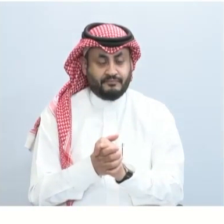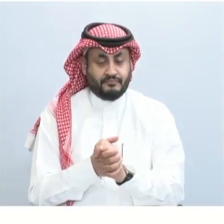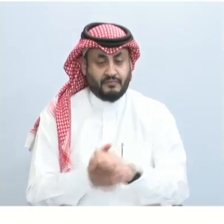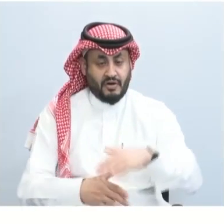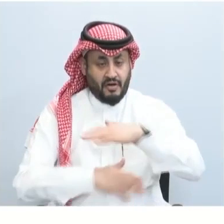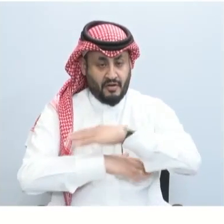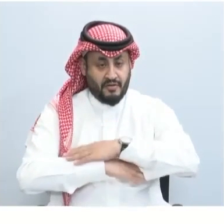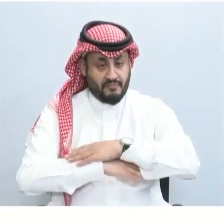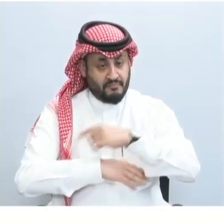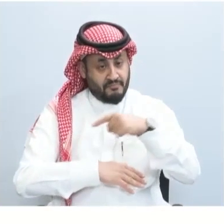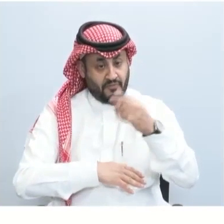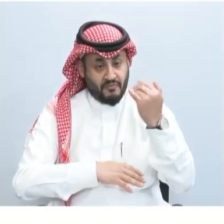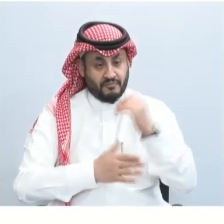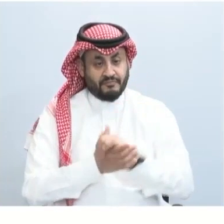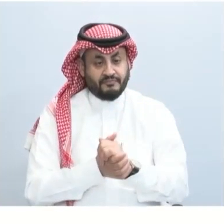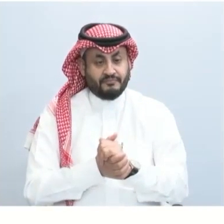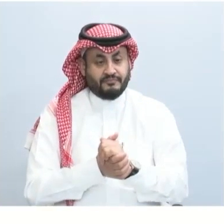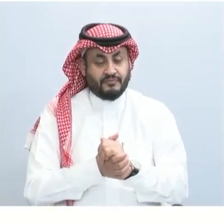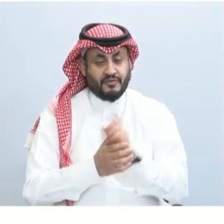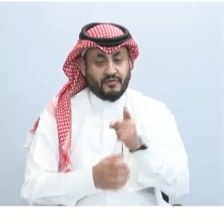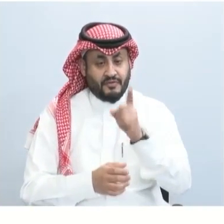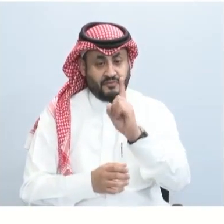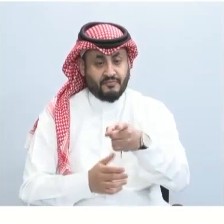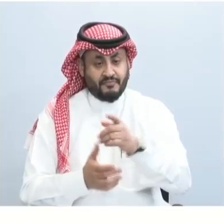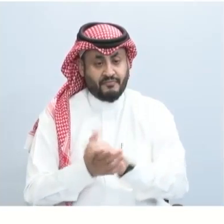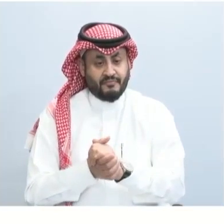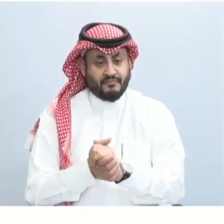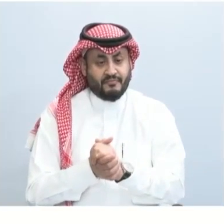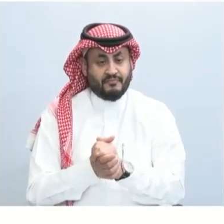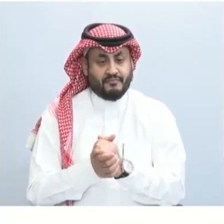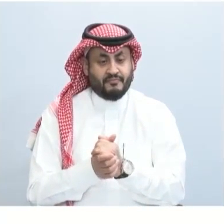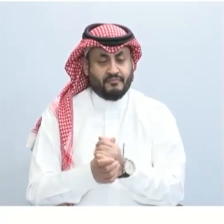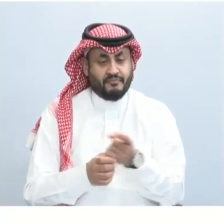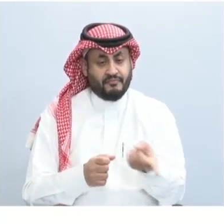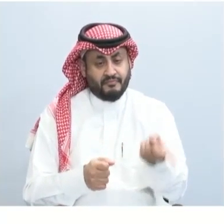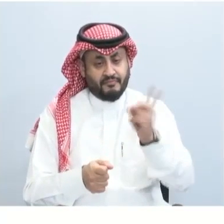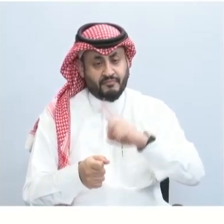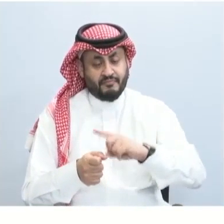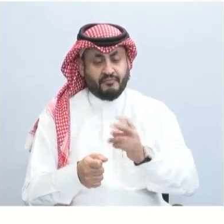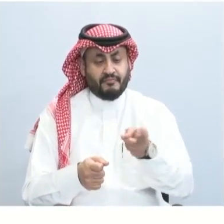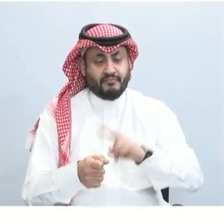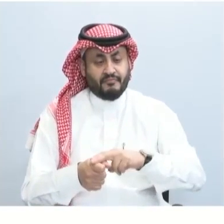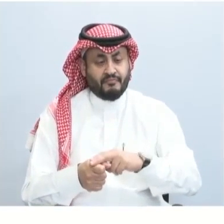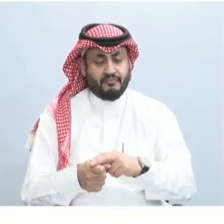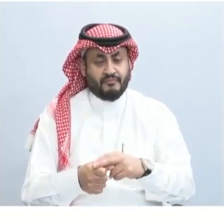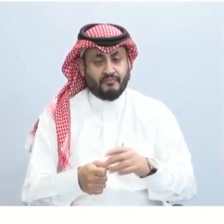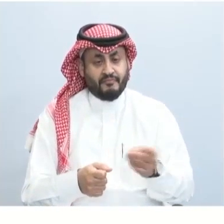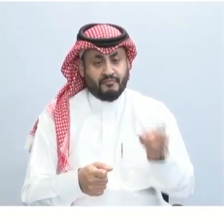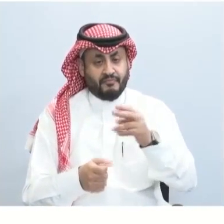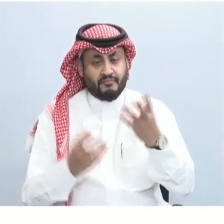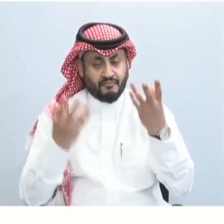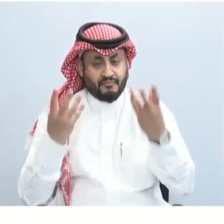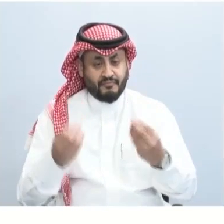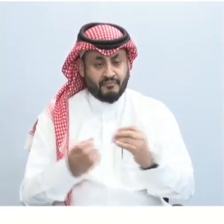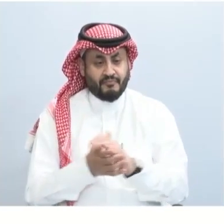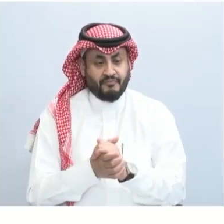We were really good, so Dad promised to take us again next